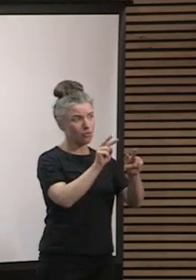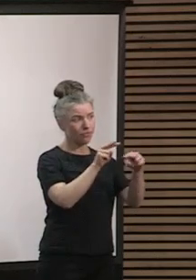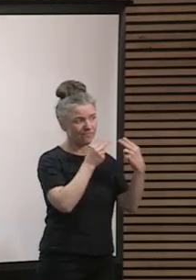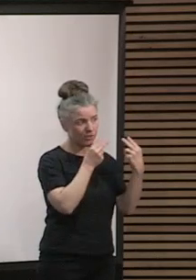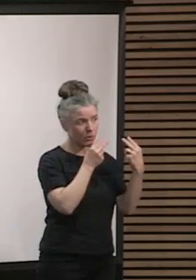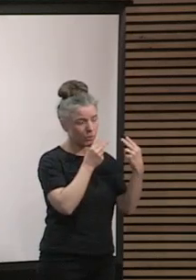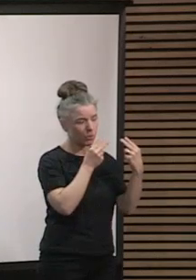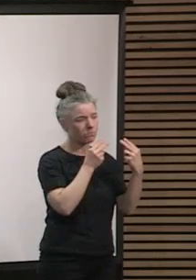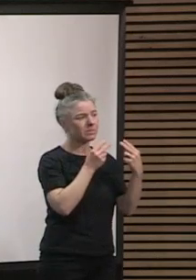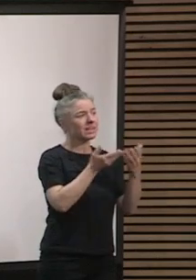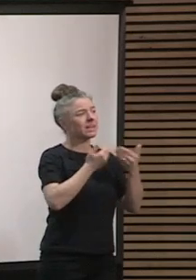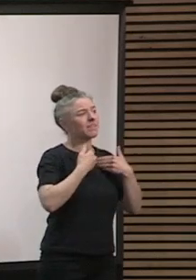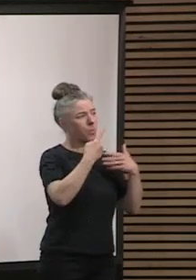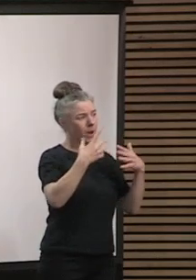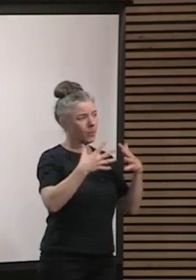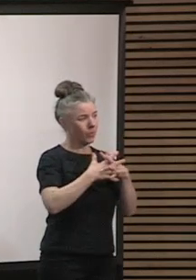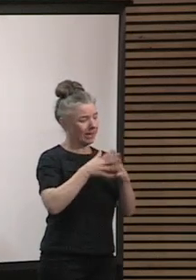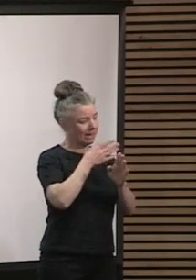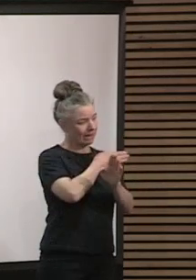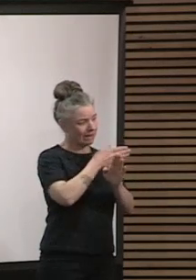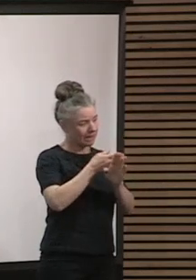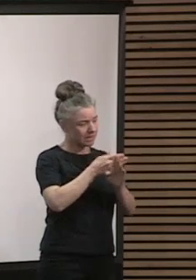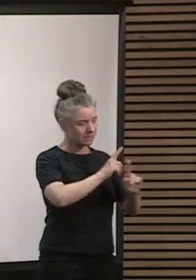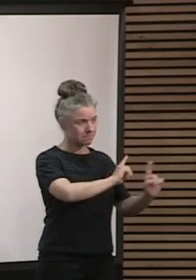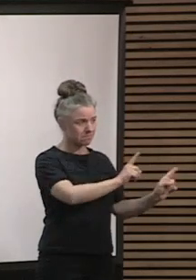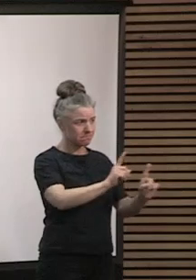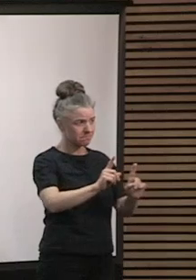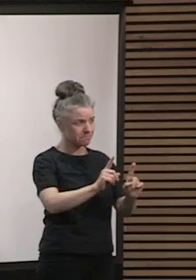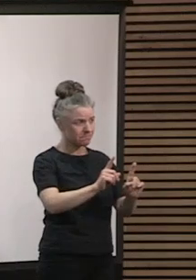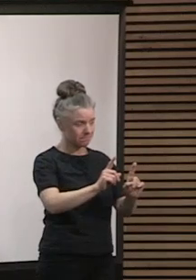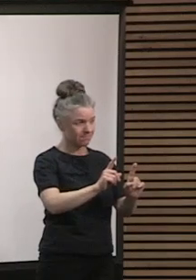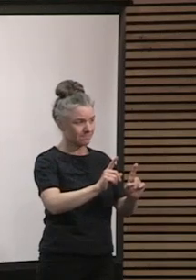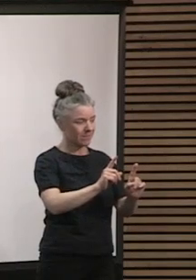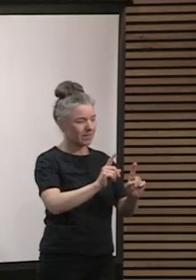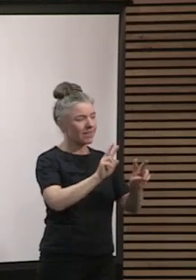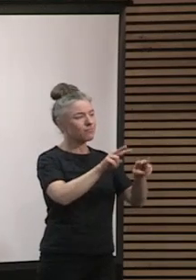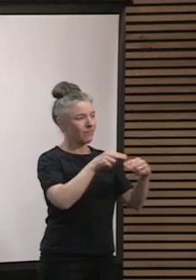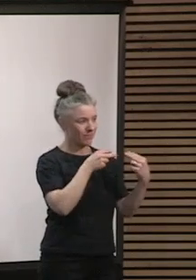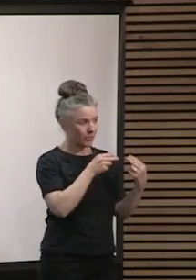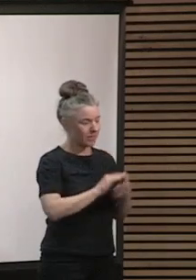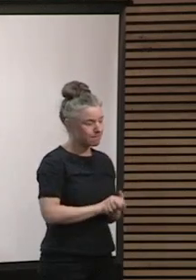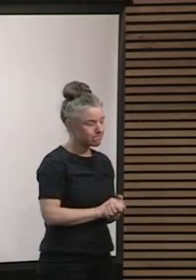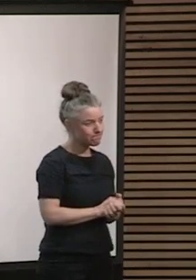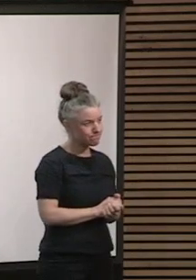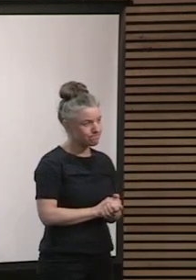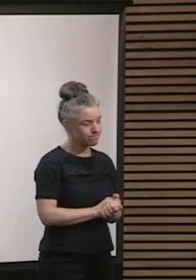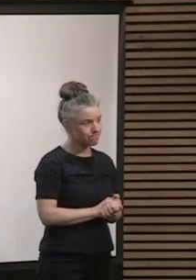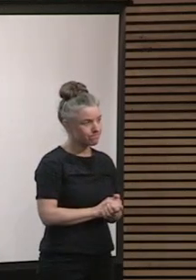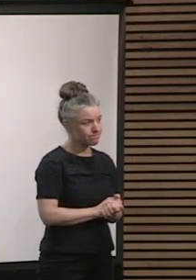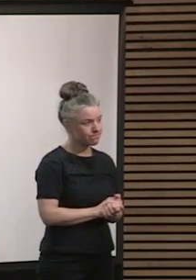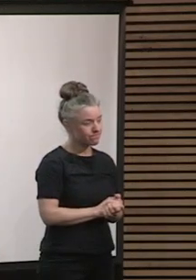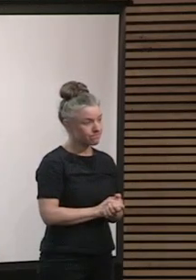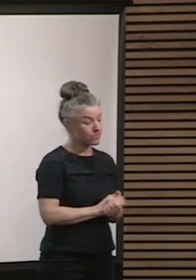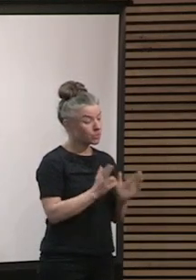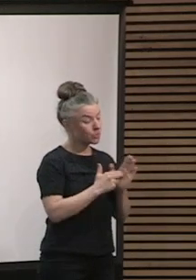about a week's time to see how we are travelling before we review again. I would characterise